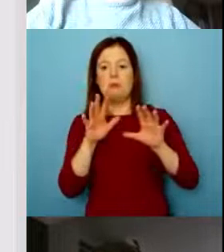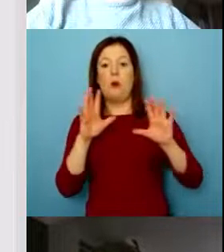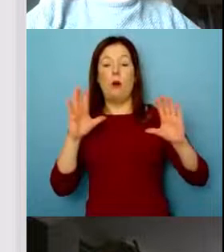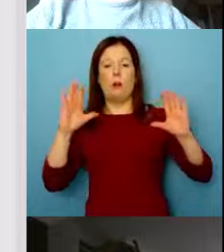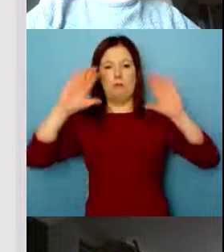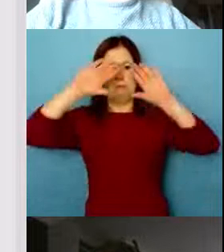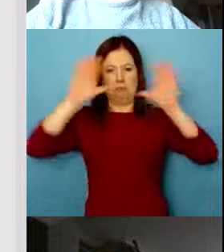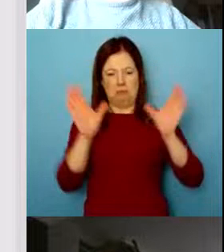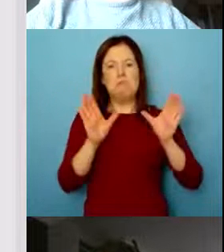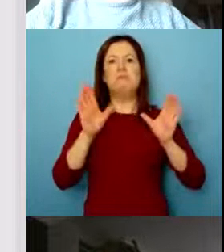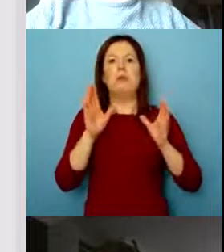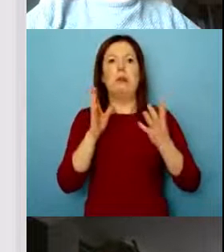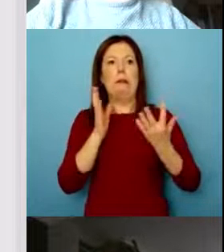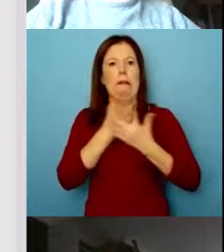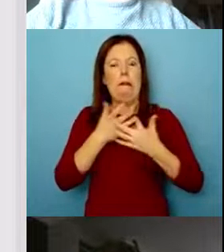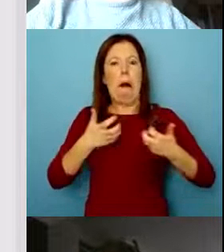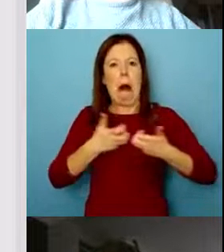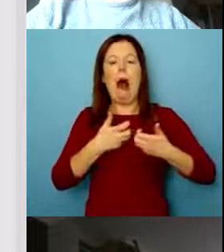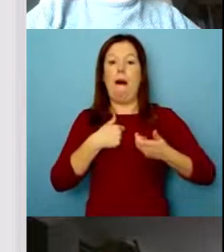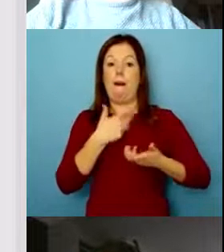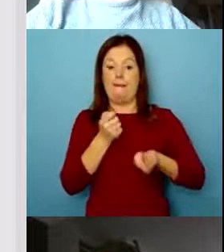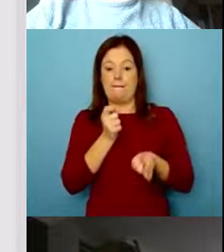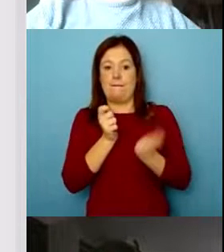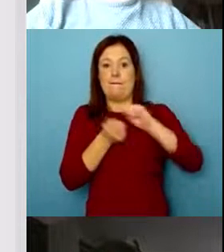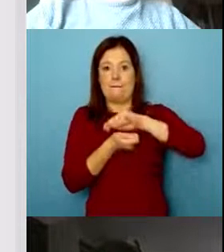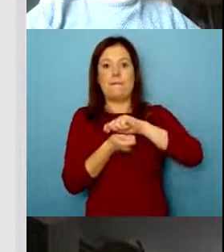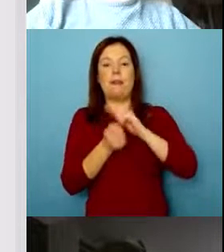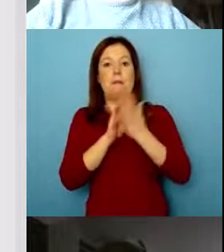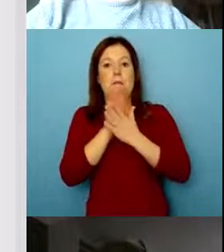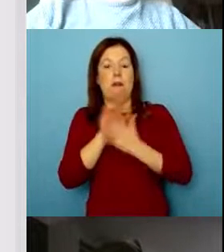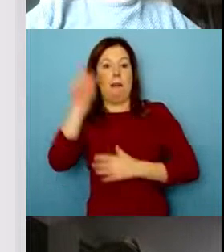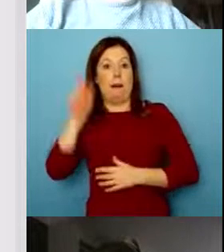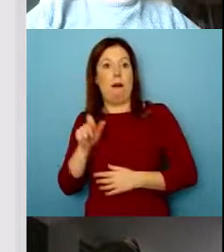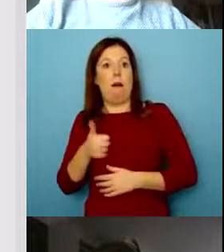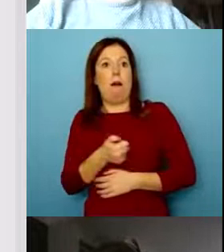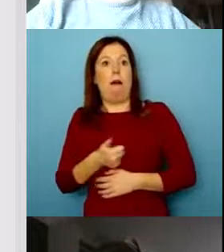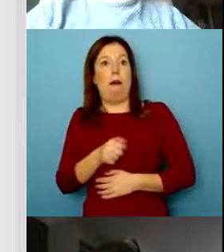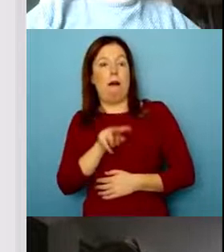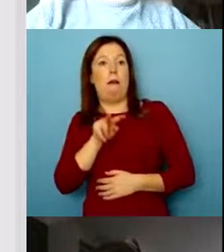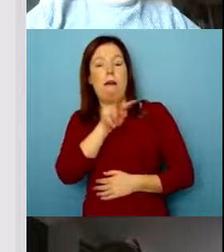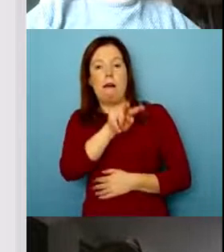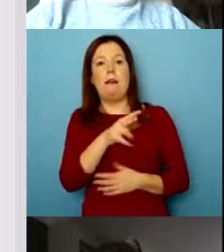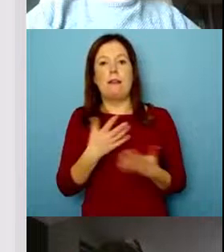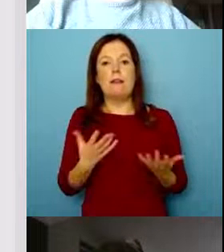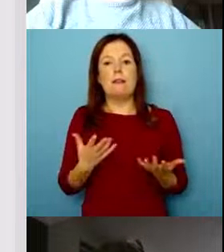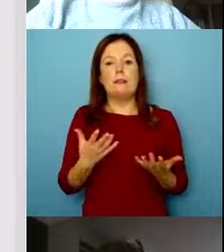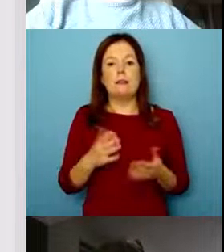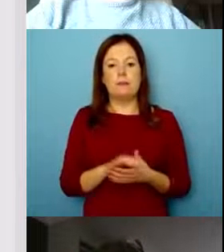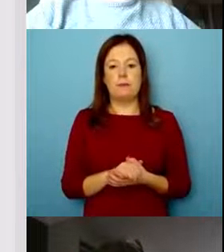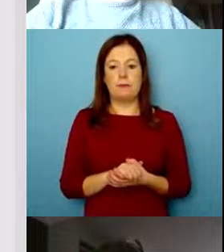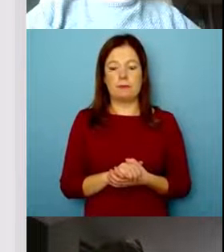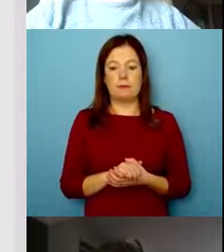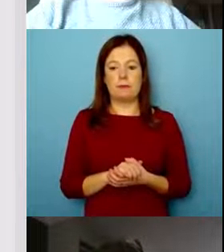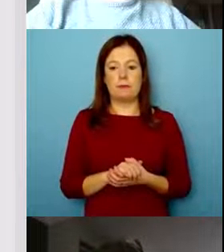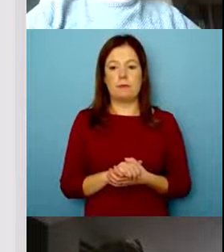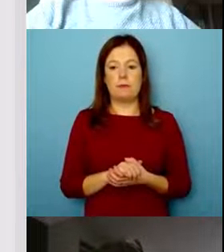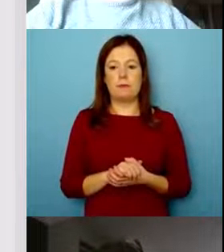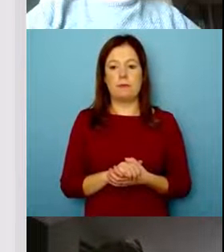audiences. And we know very much that manufacturers, when making their own native UI screens,